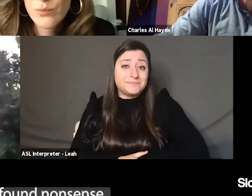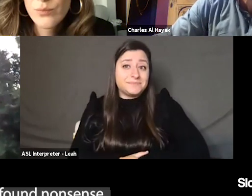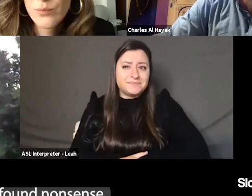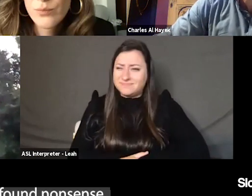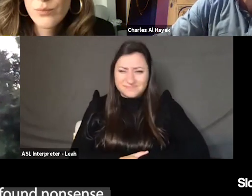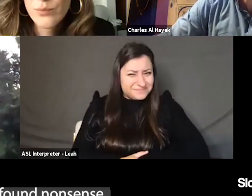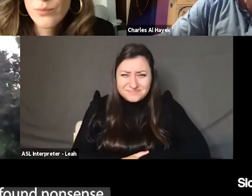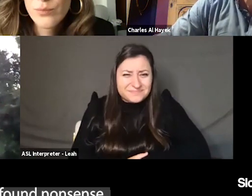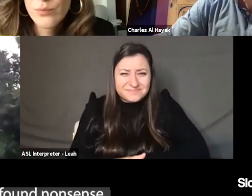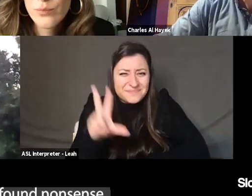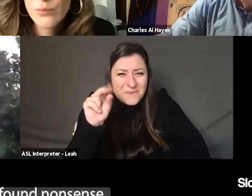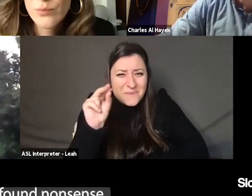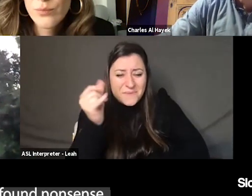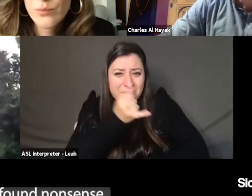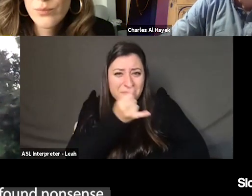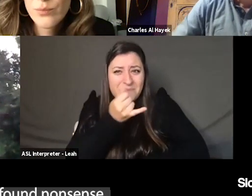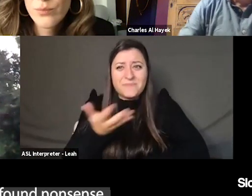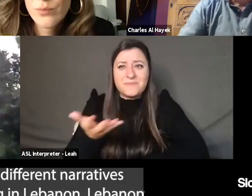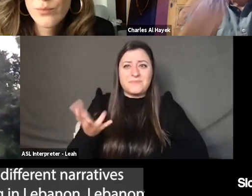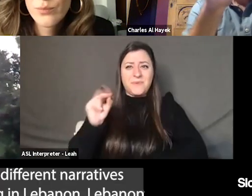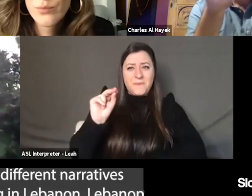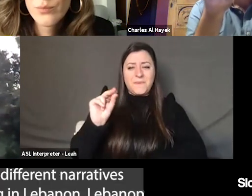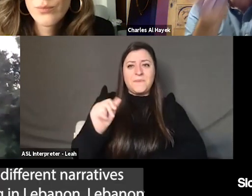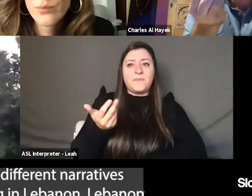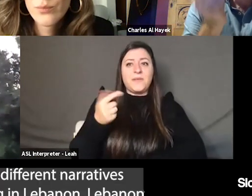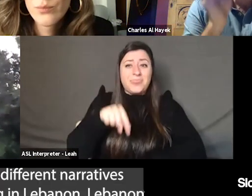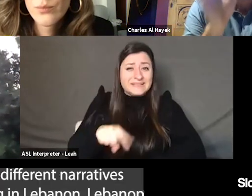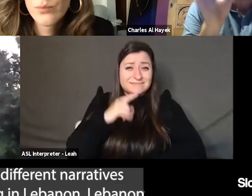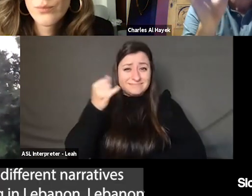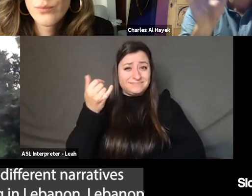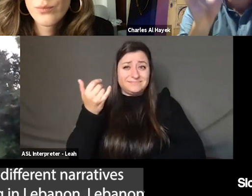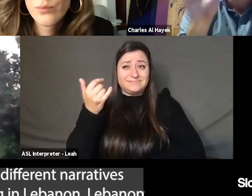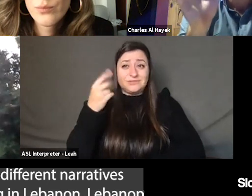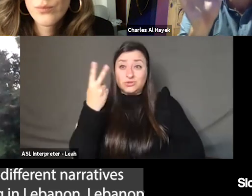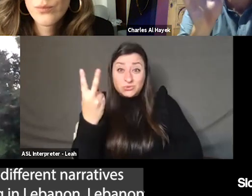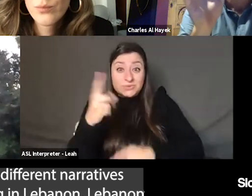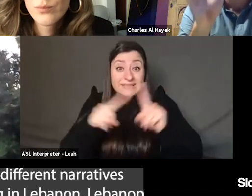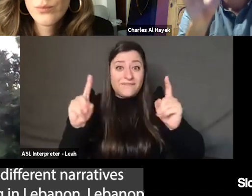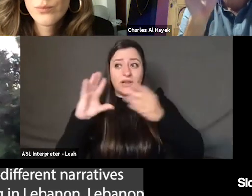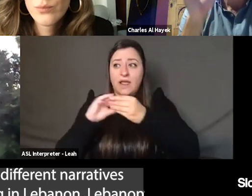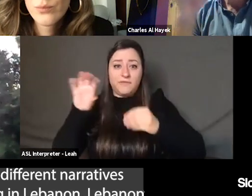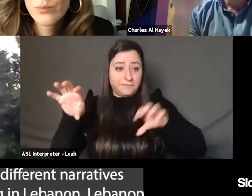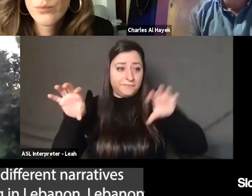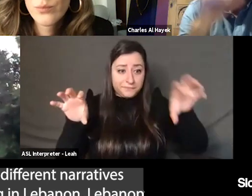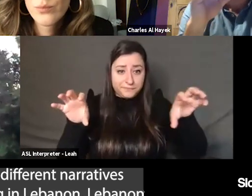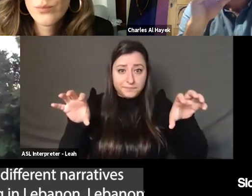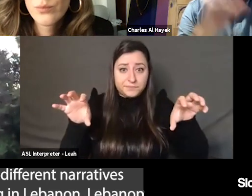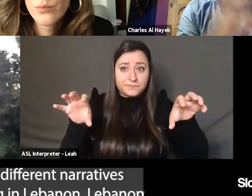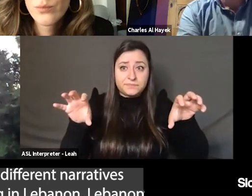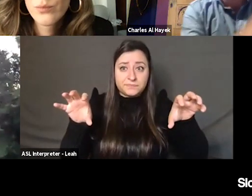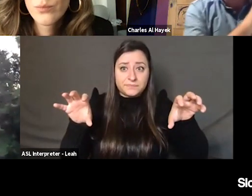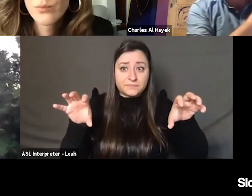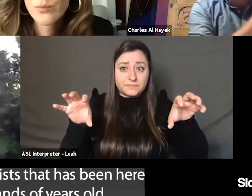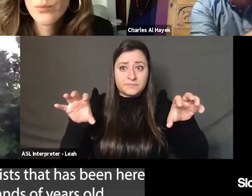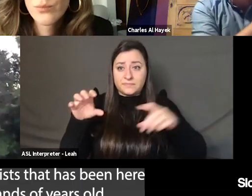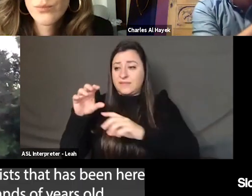profound nonsense. This is profound nonsense. And the two different narratives that are battling in